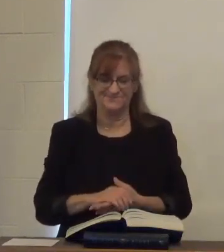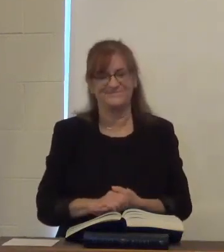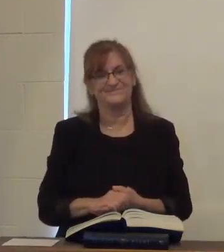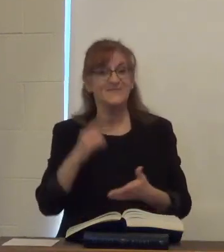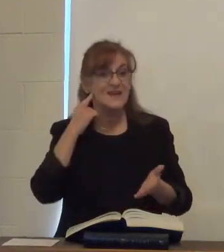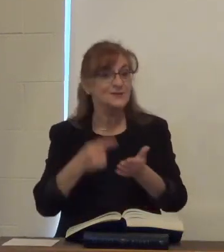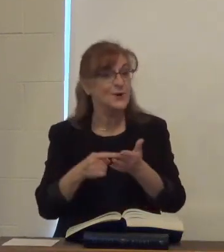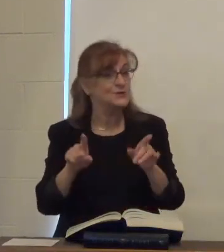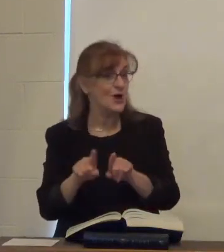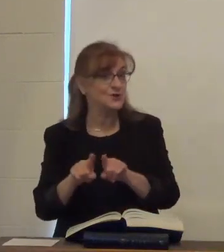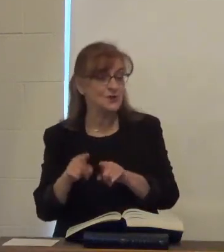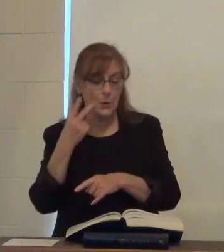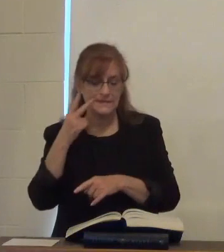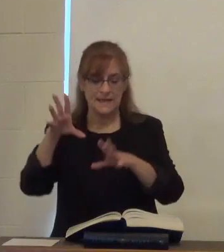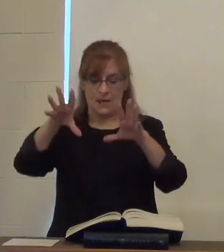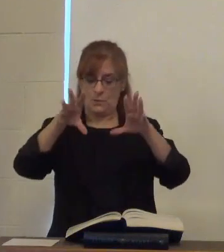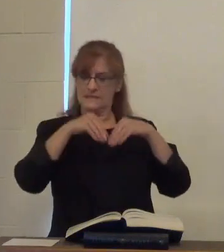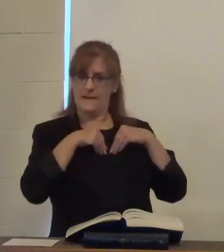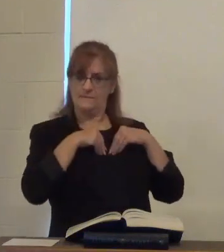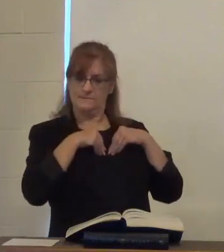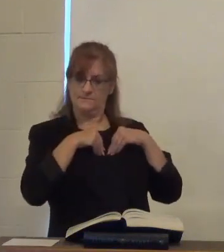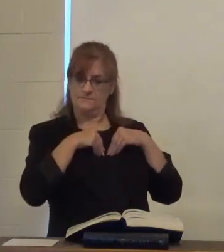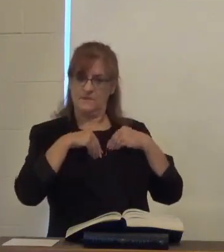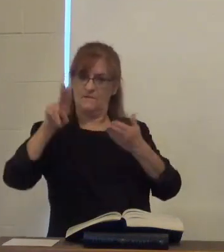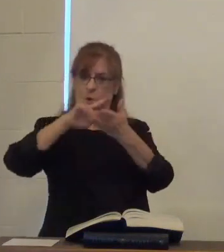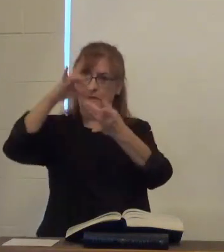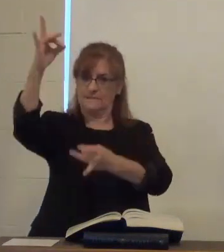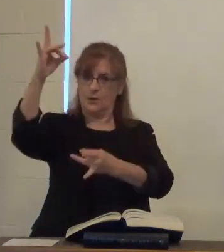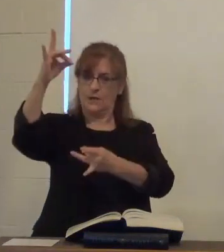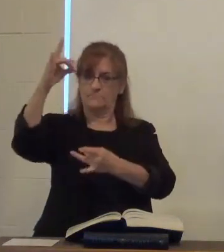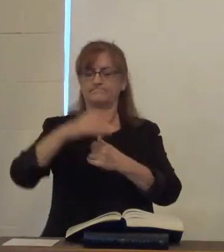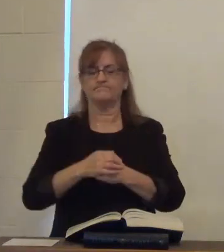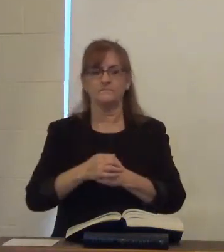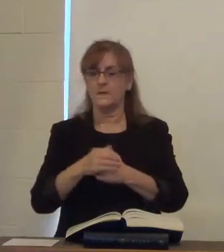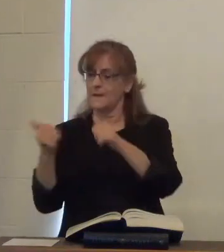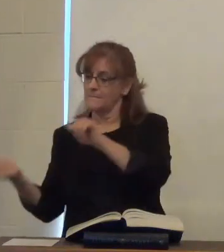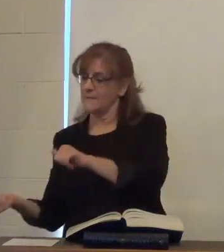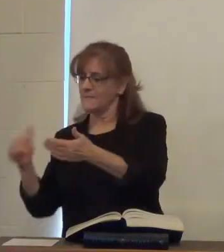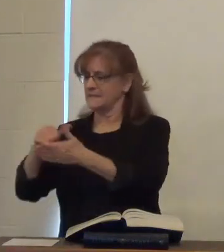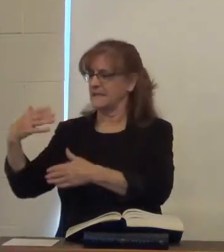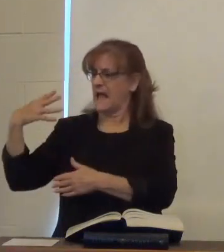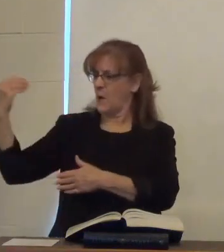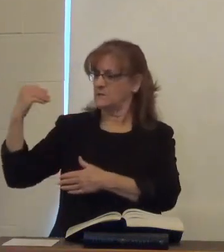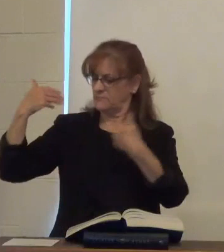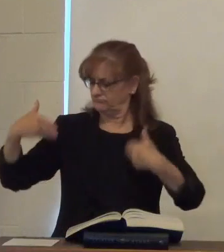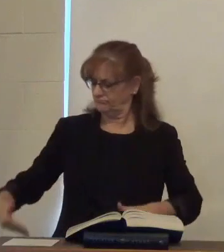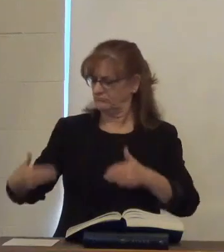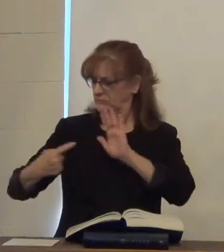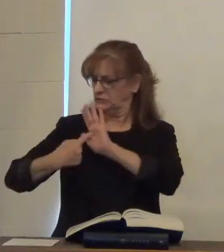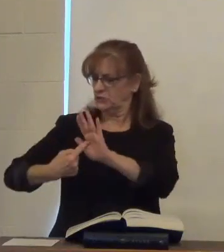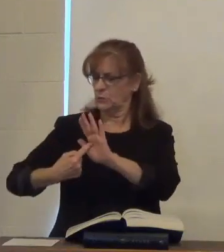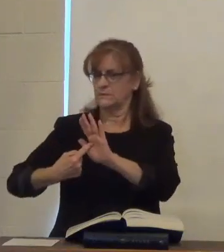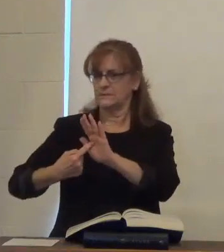Notice also we see a reception of the Holy Spirit. While baptism is the external evidence of salvation to